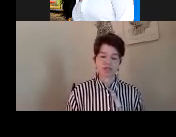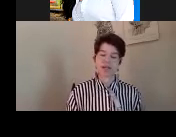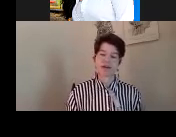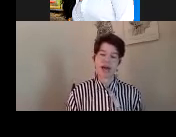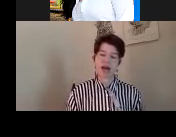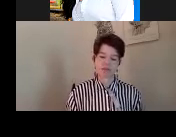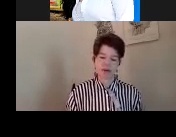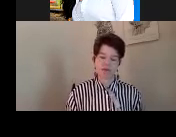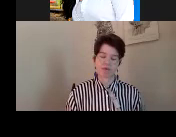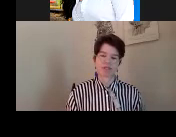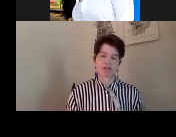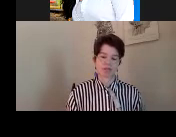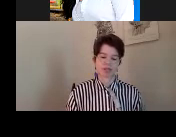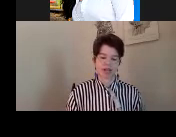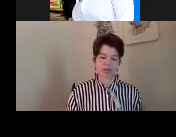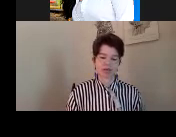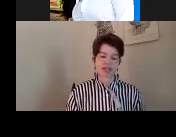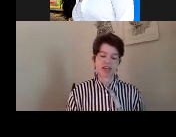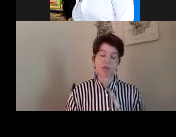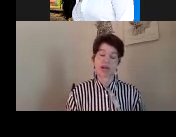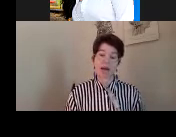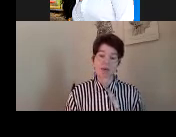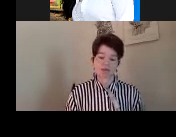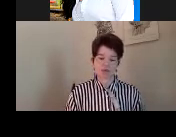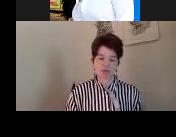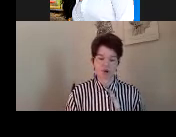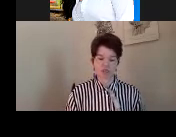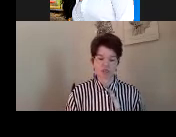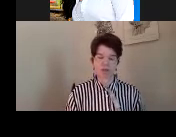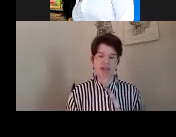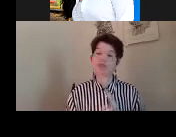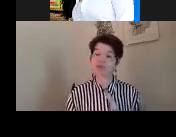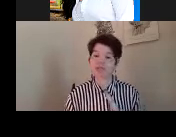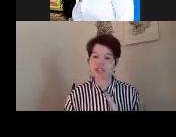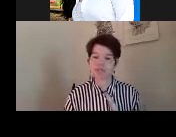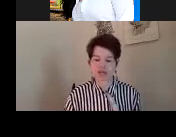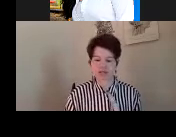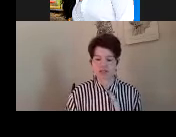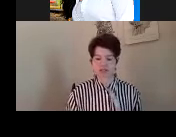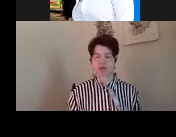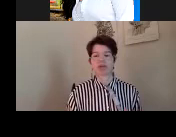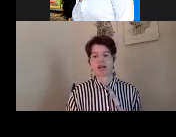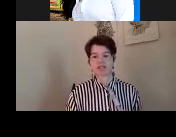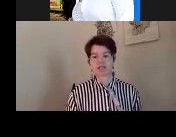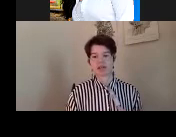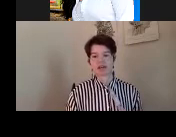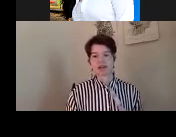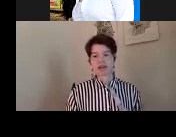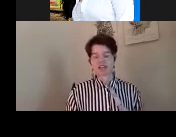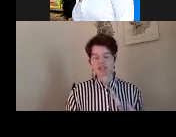sit-in, how the 504 sit-in played out, and what happened as a result by interviewing key players in this